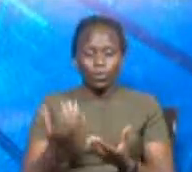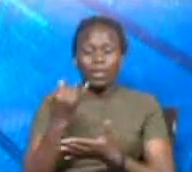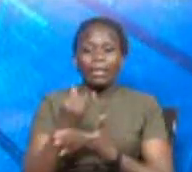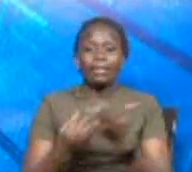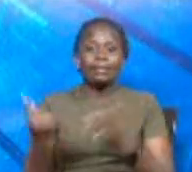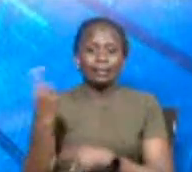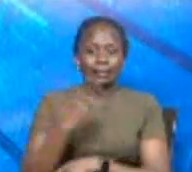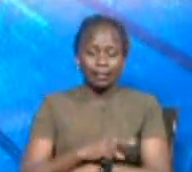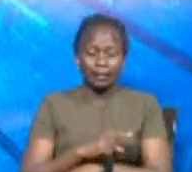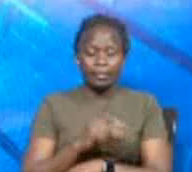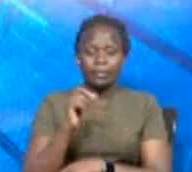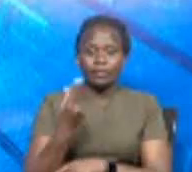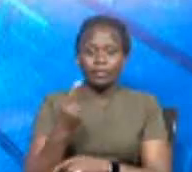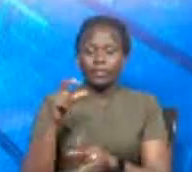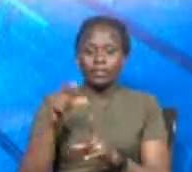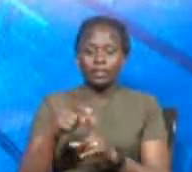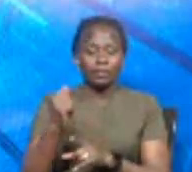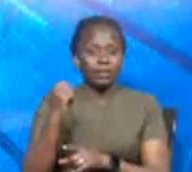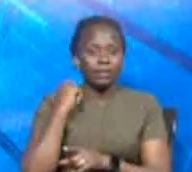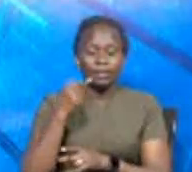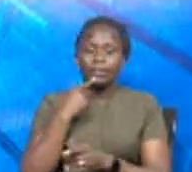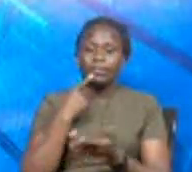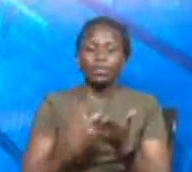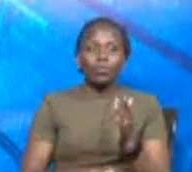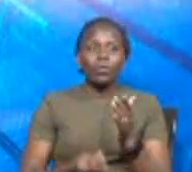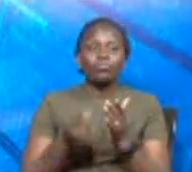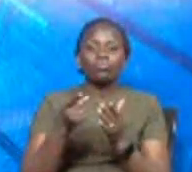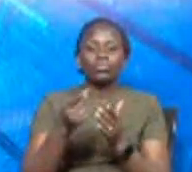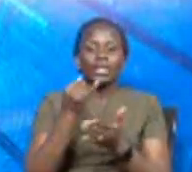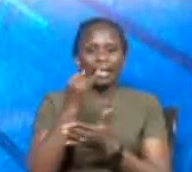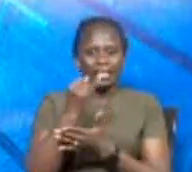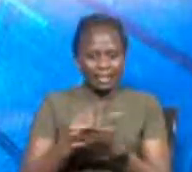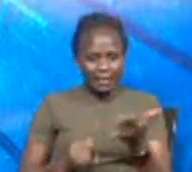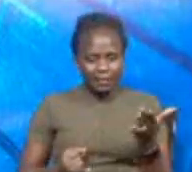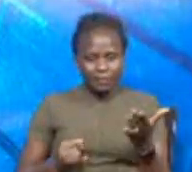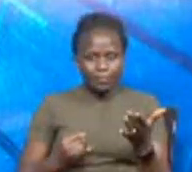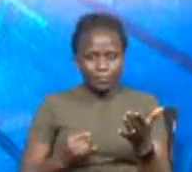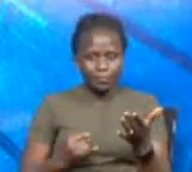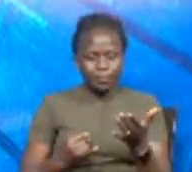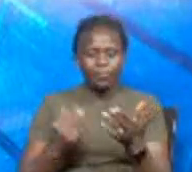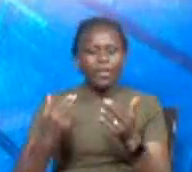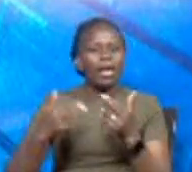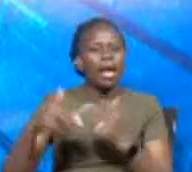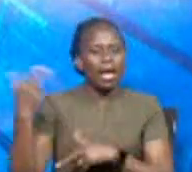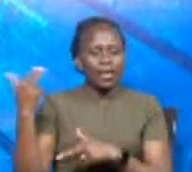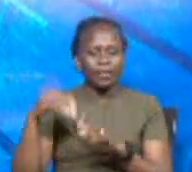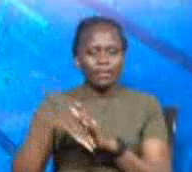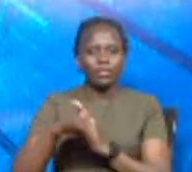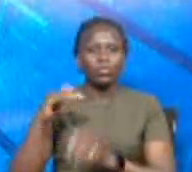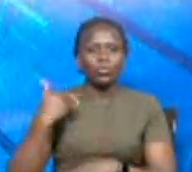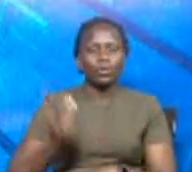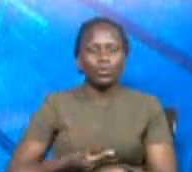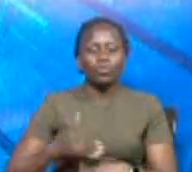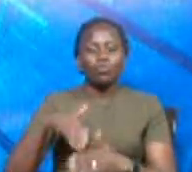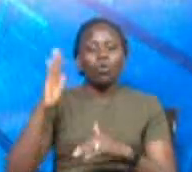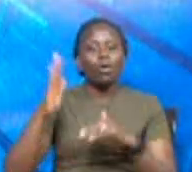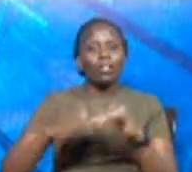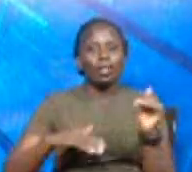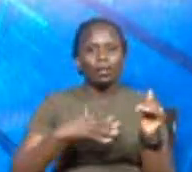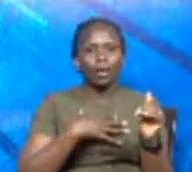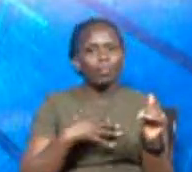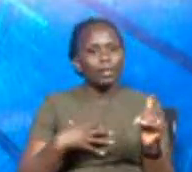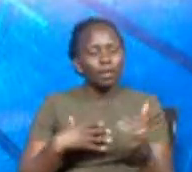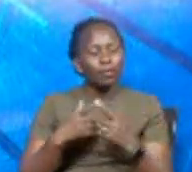December yesterday, she did say that the cases of HIV are actually high among women more than they are men, and yet